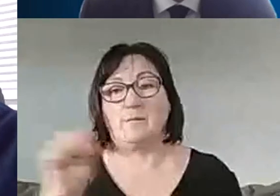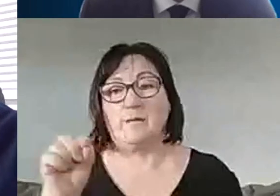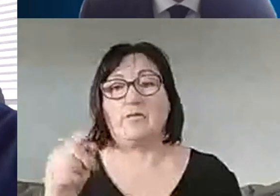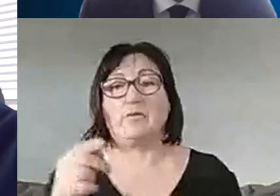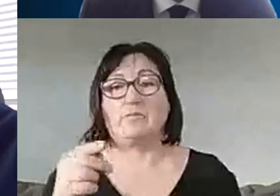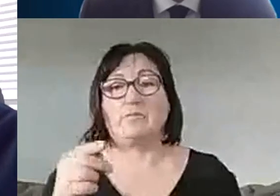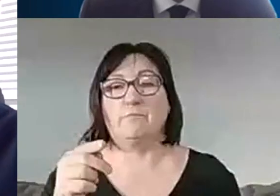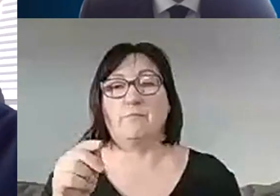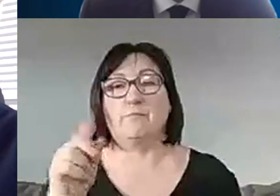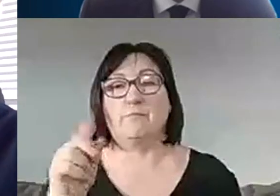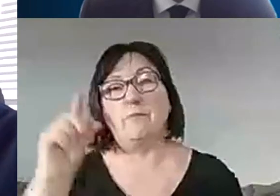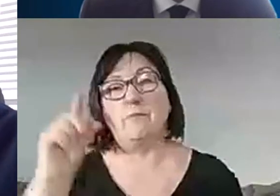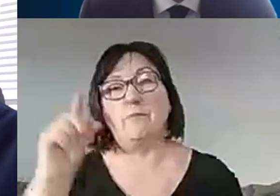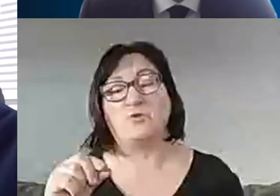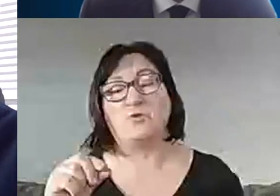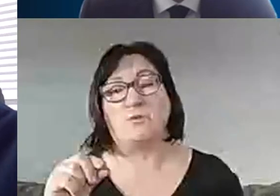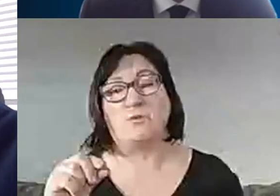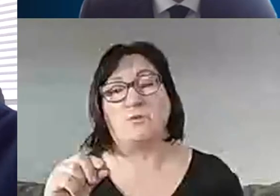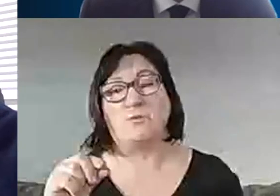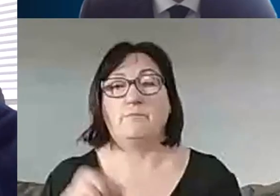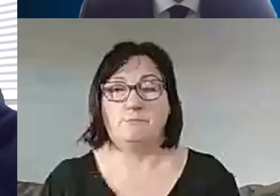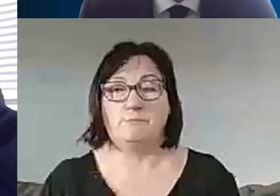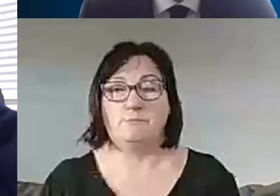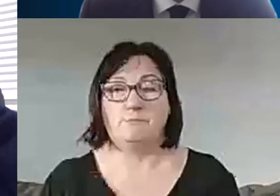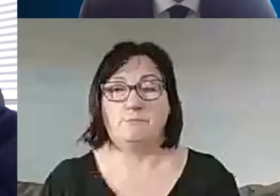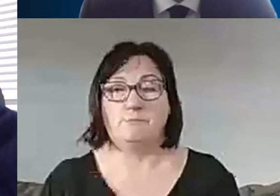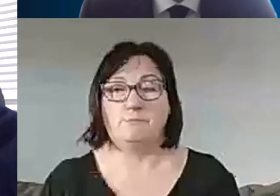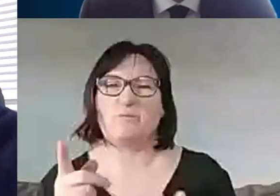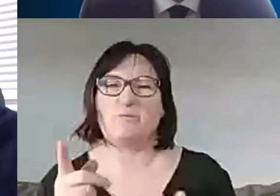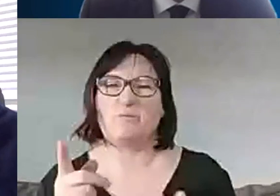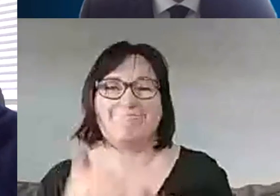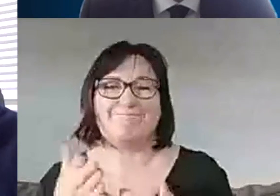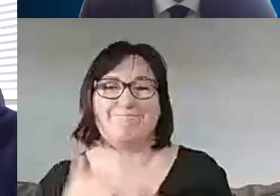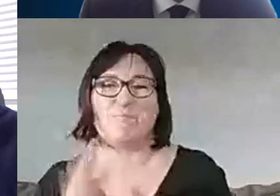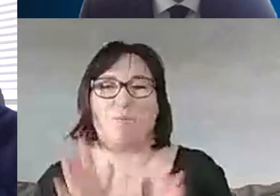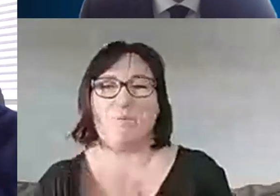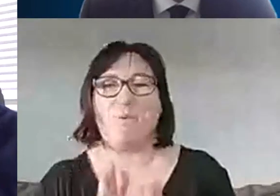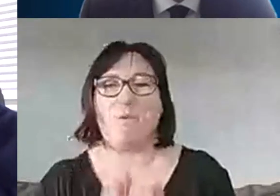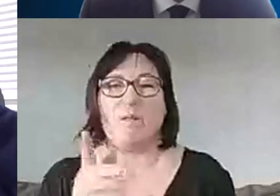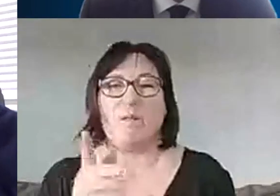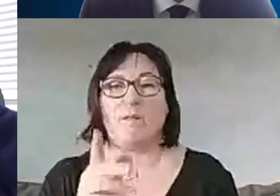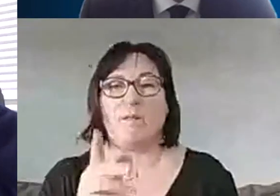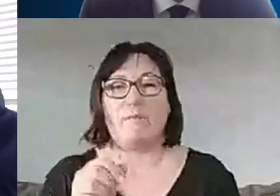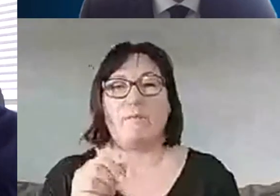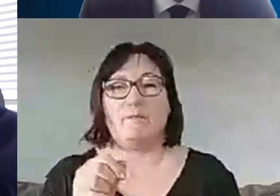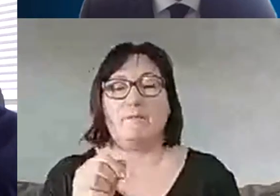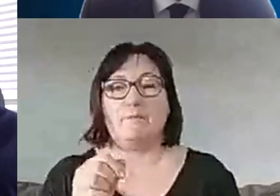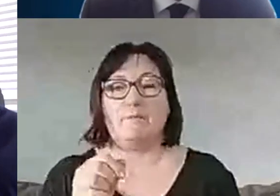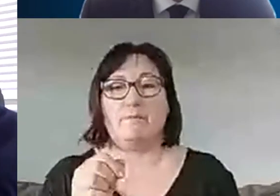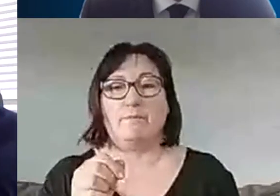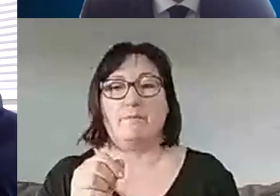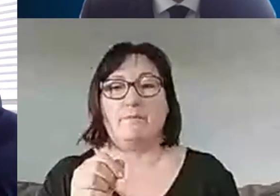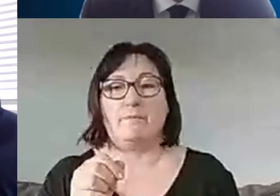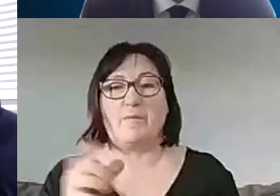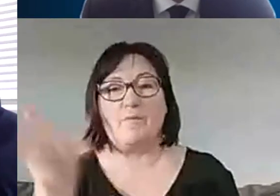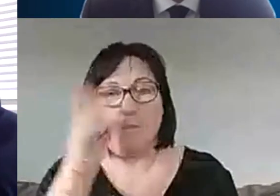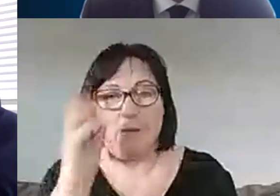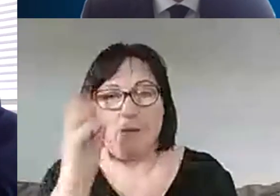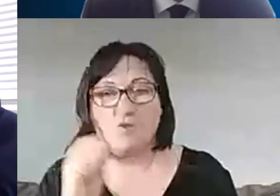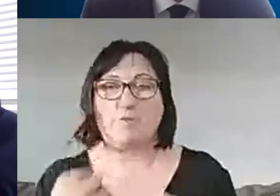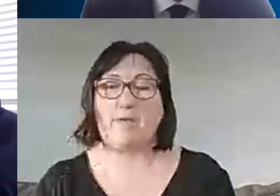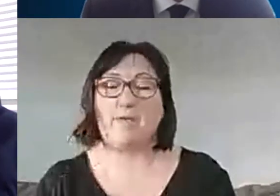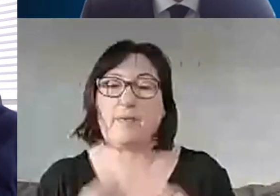www.westerncape.gov.za/red-tape-reduction to access any of the resources that we make available to assist small businesses in there and